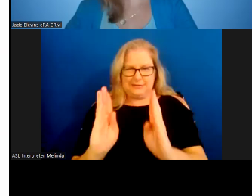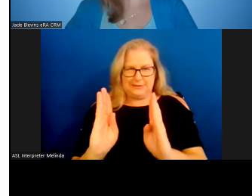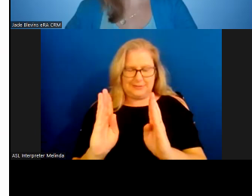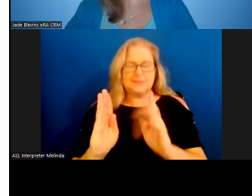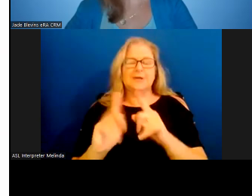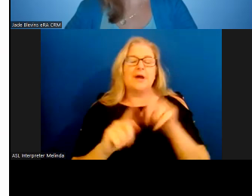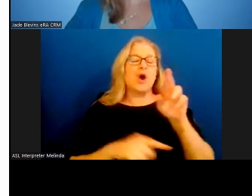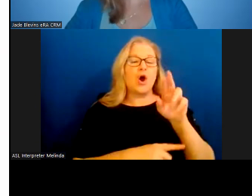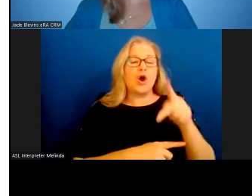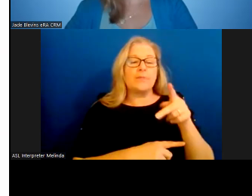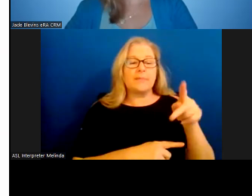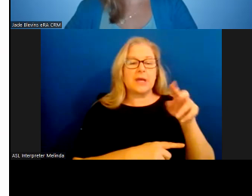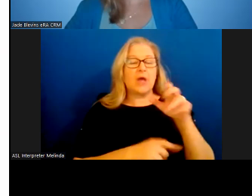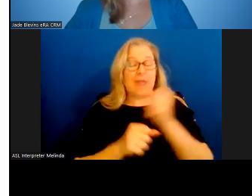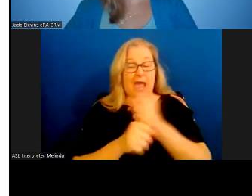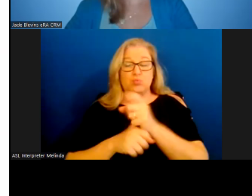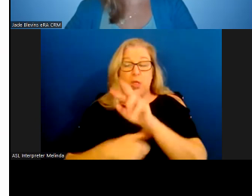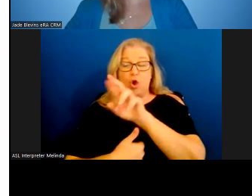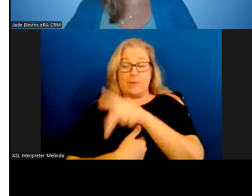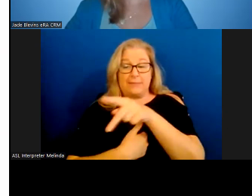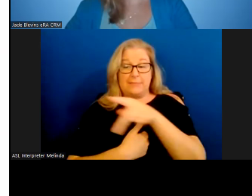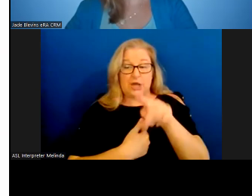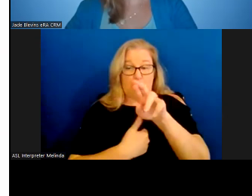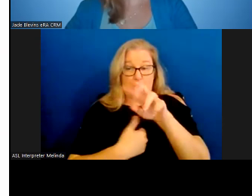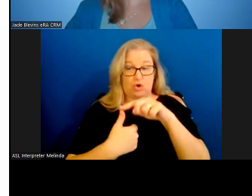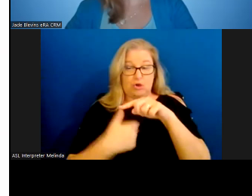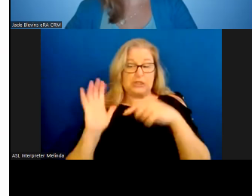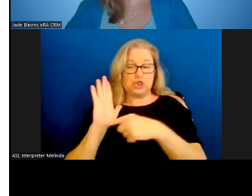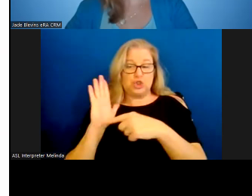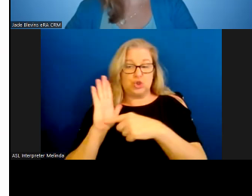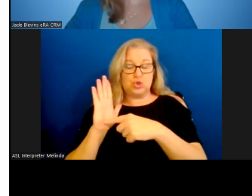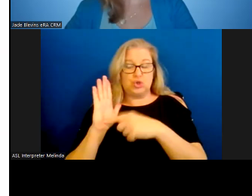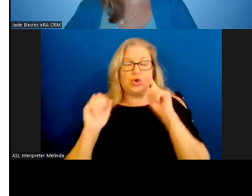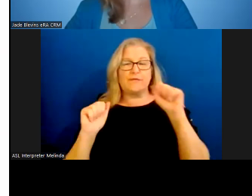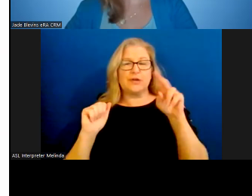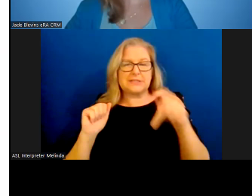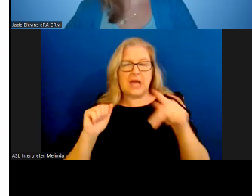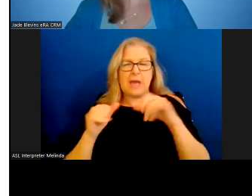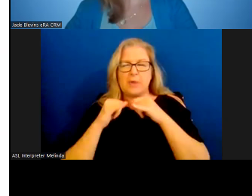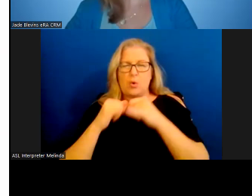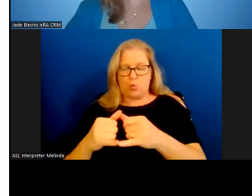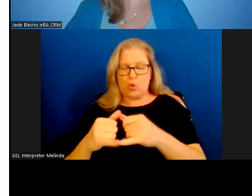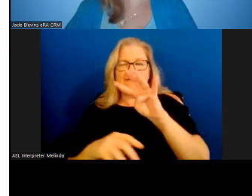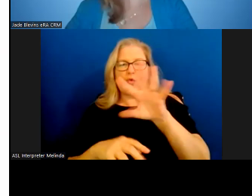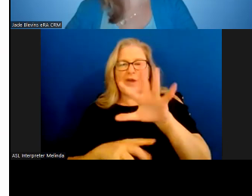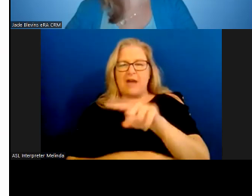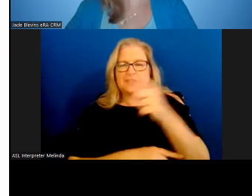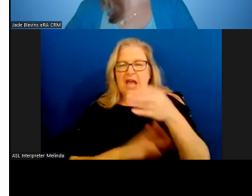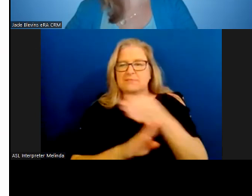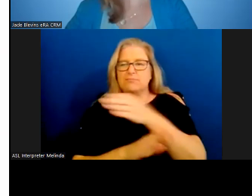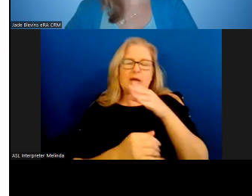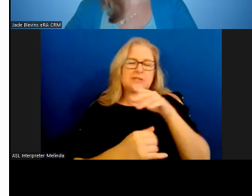The RPPR is due, the annual RPPR is due for SNAP awards 45 days before the next project period end